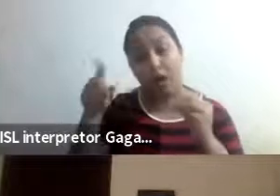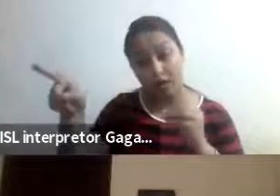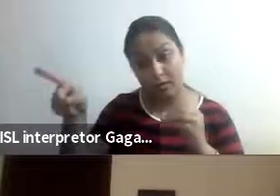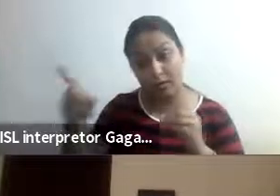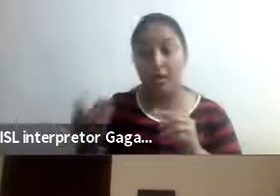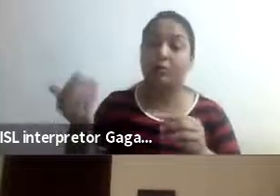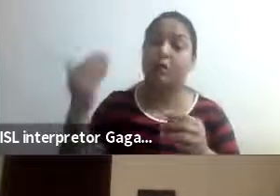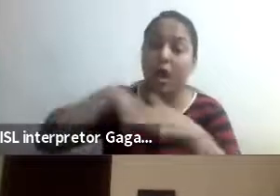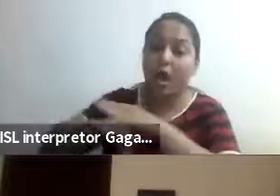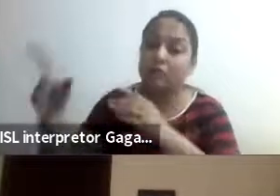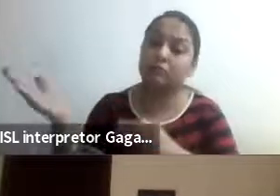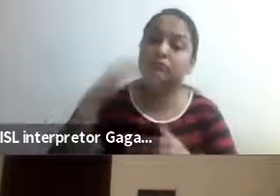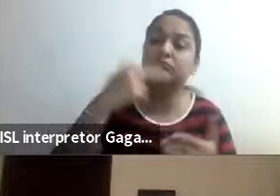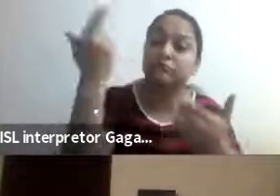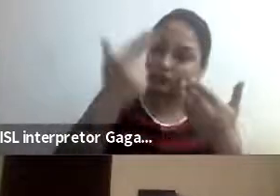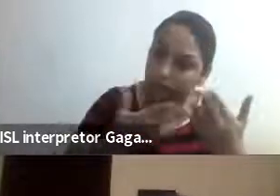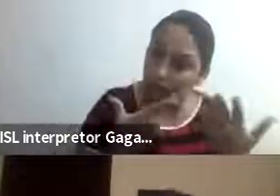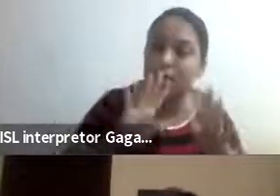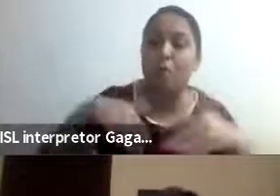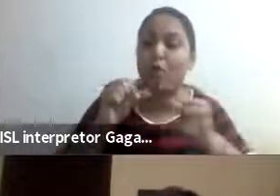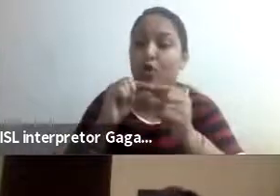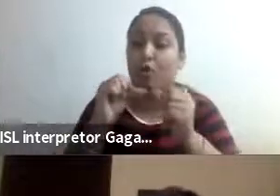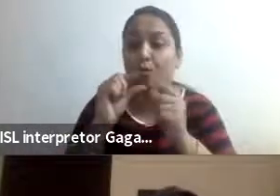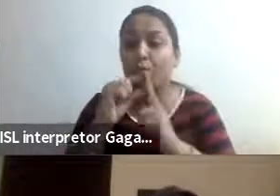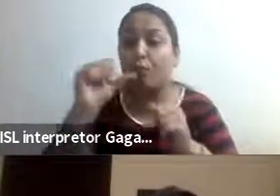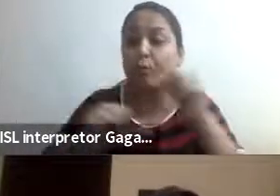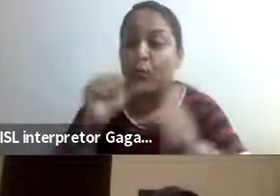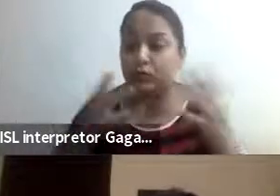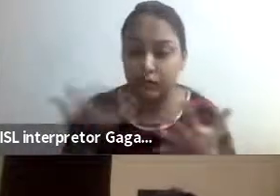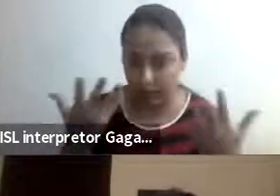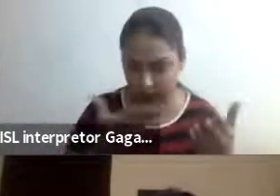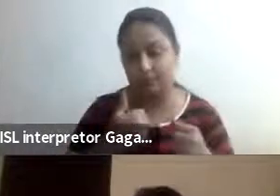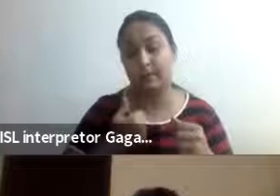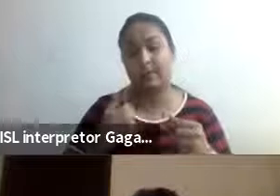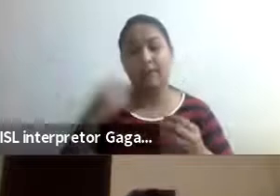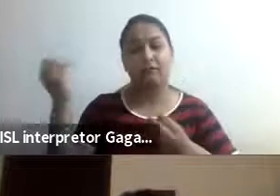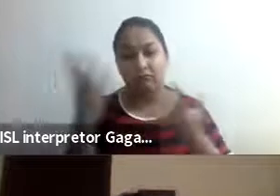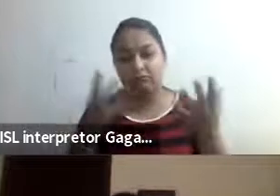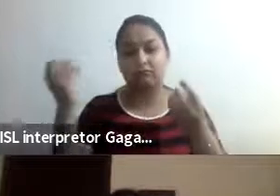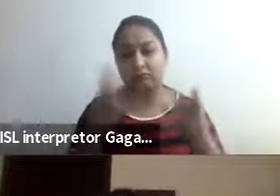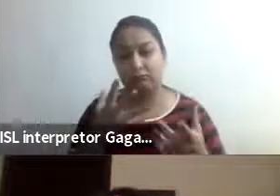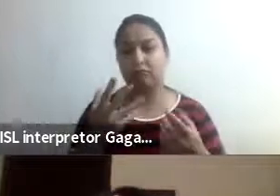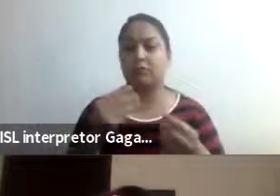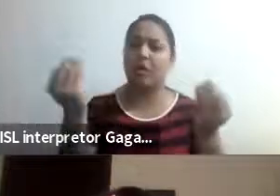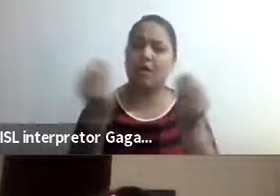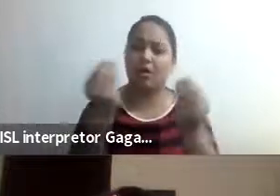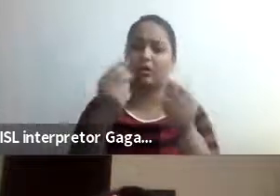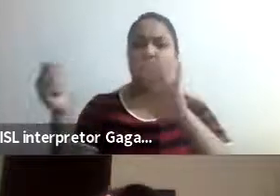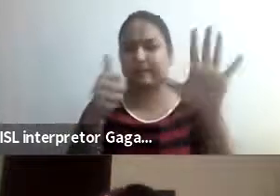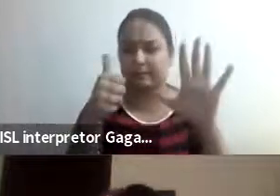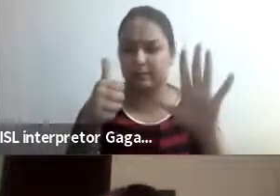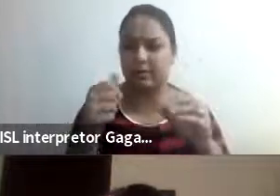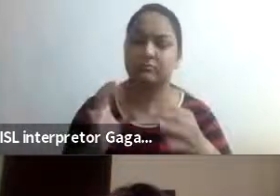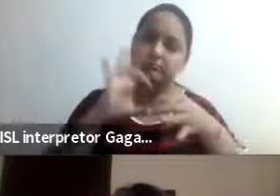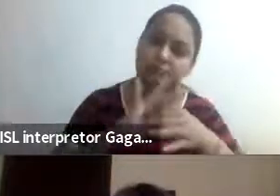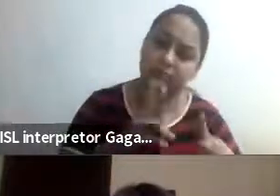to be an artist? What was the process? So we spent, like I said, around 6 months